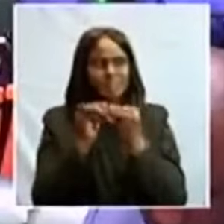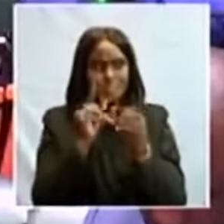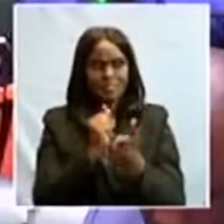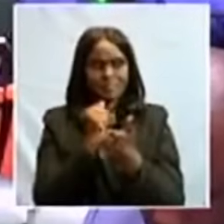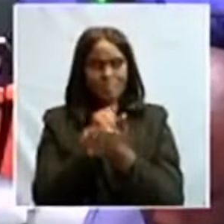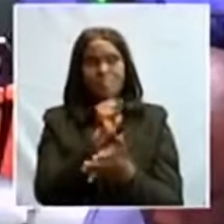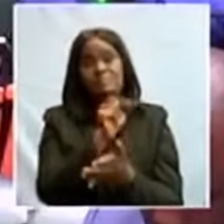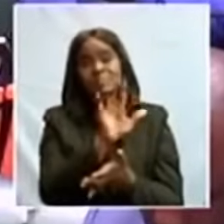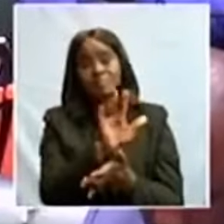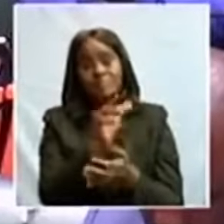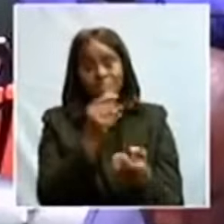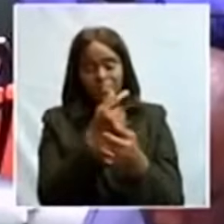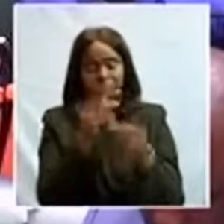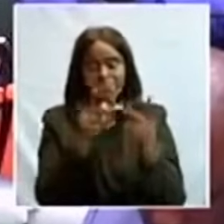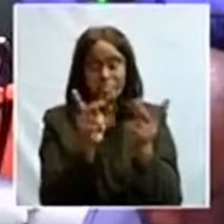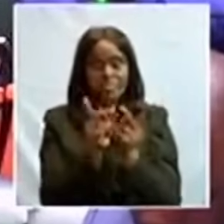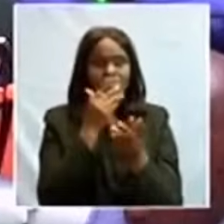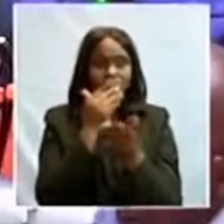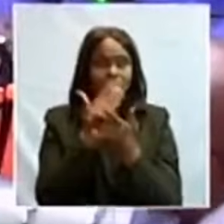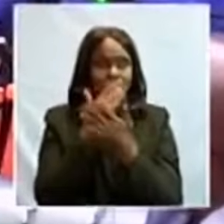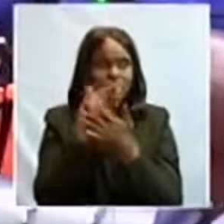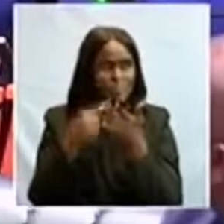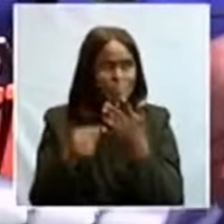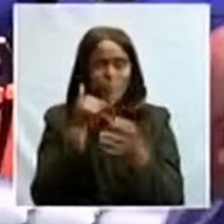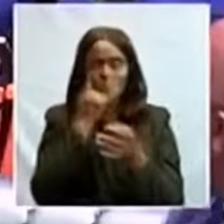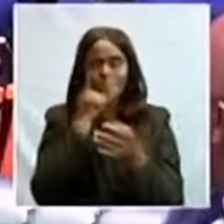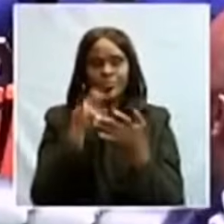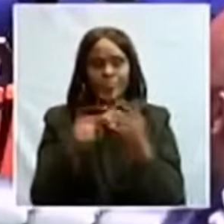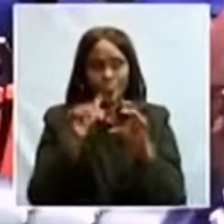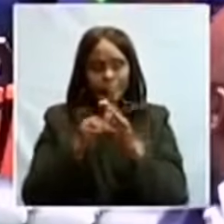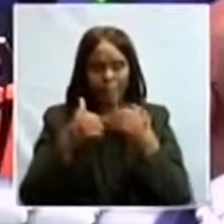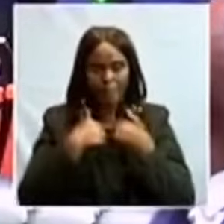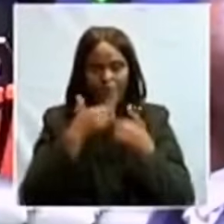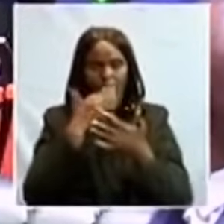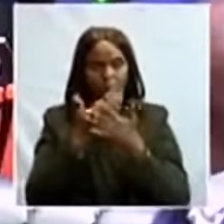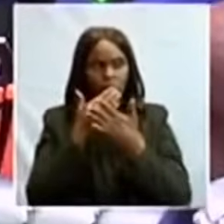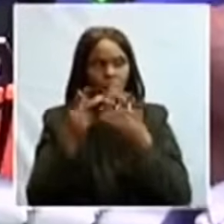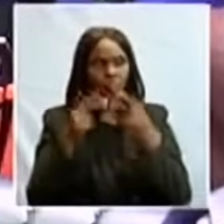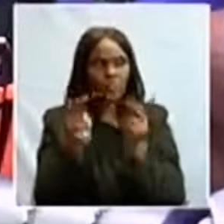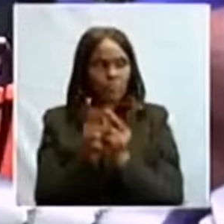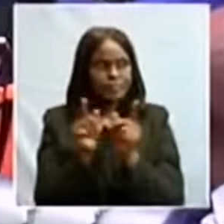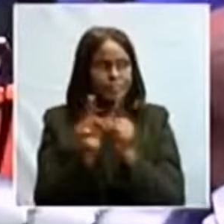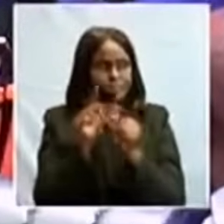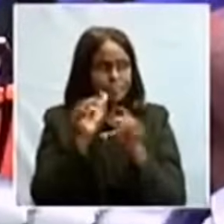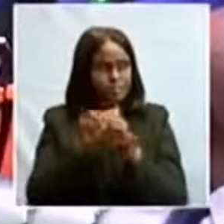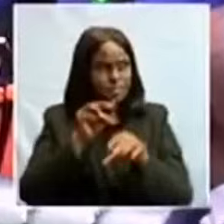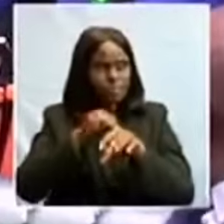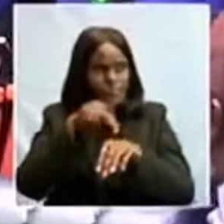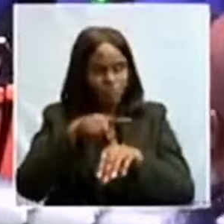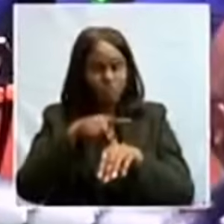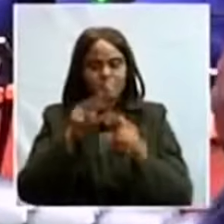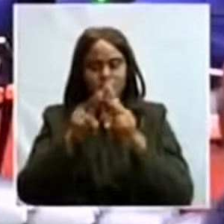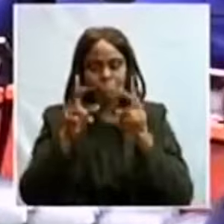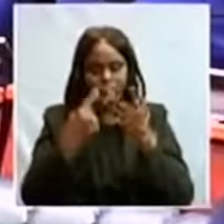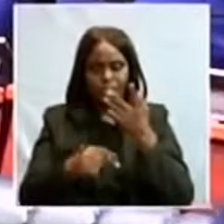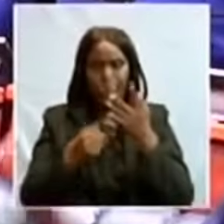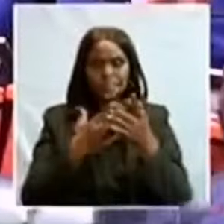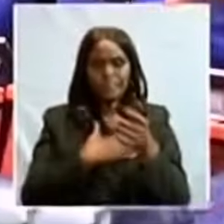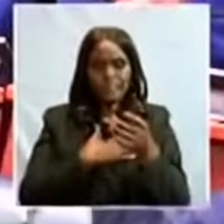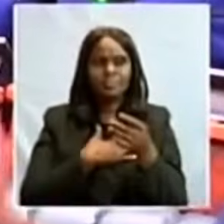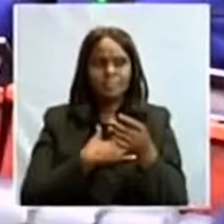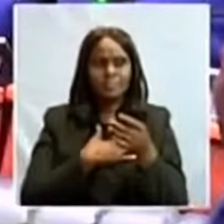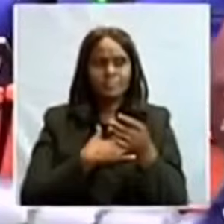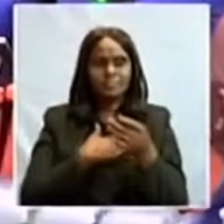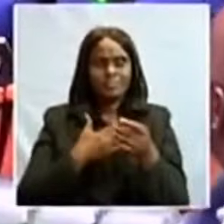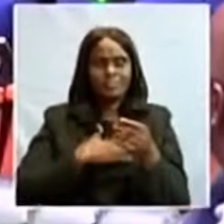are there. Facilities are good. So what is wrong in having a very good facility in Mpika? So